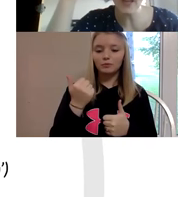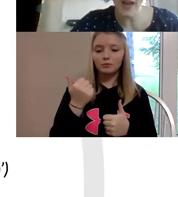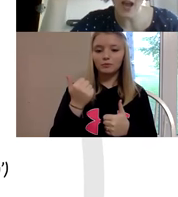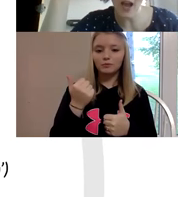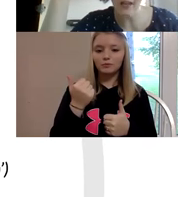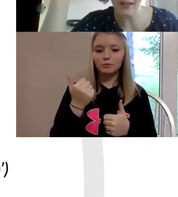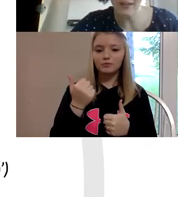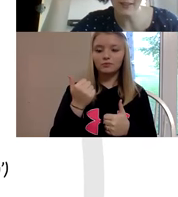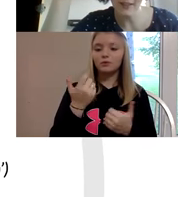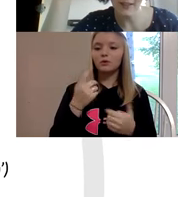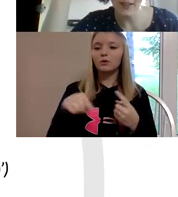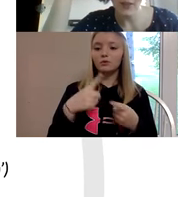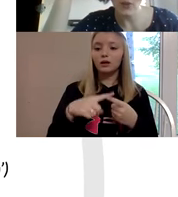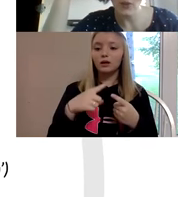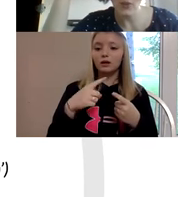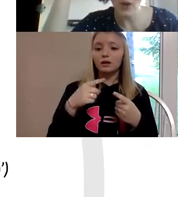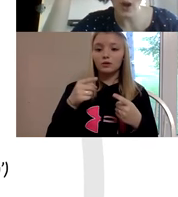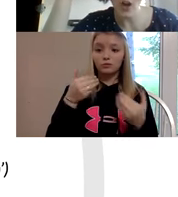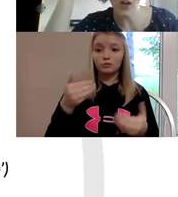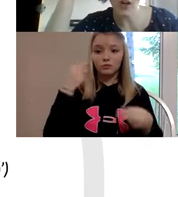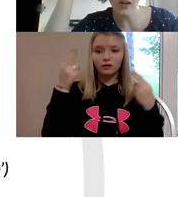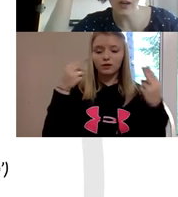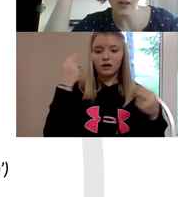when you get high,